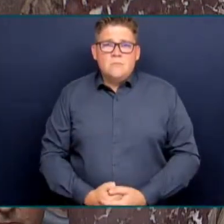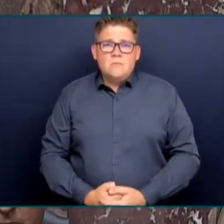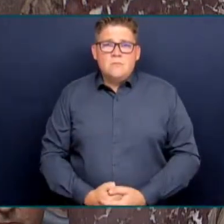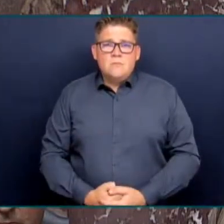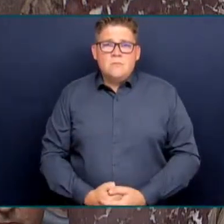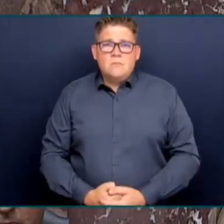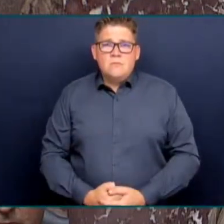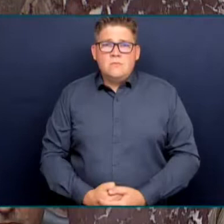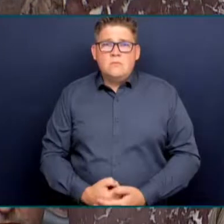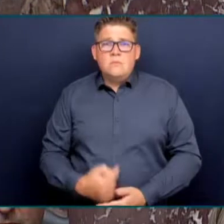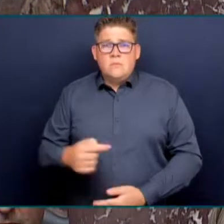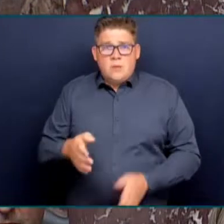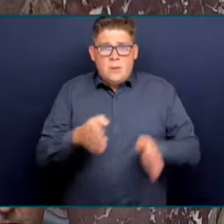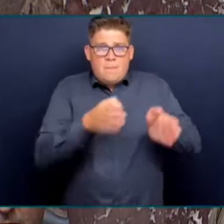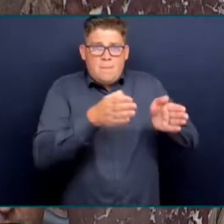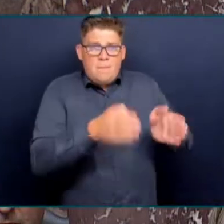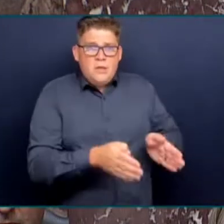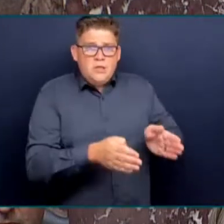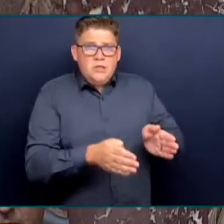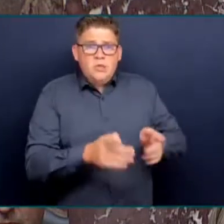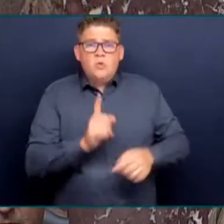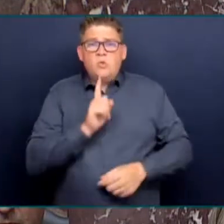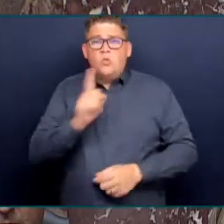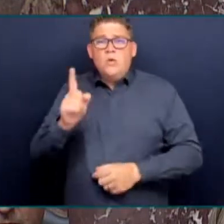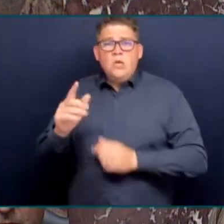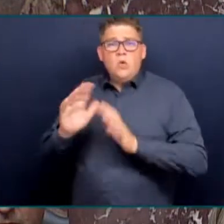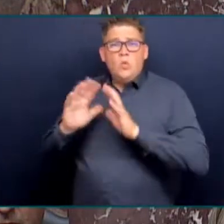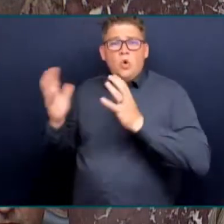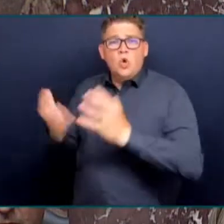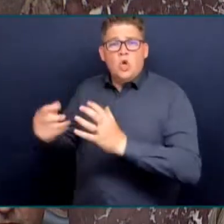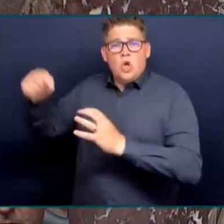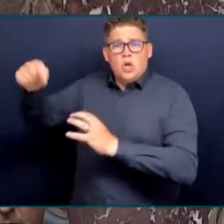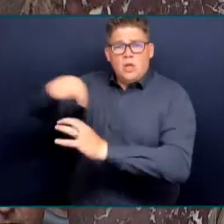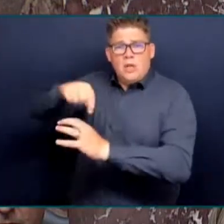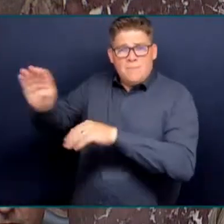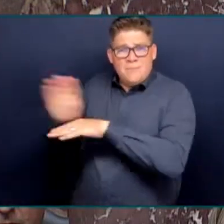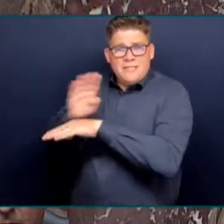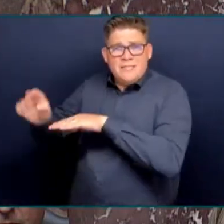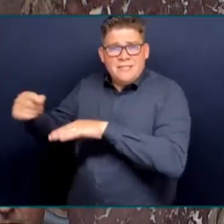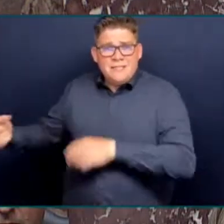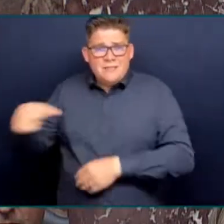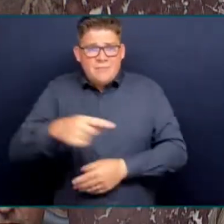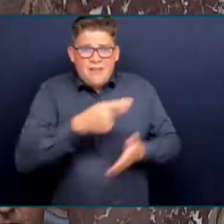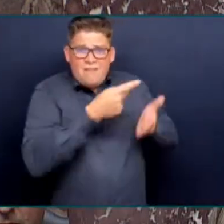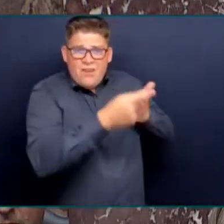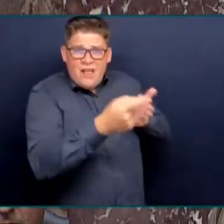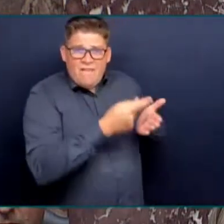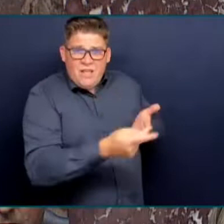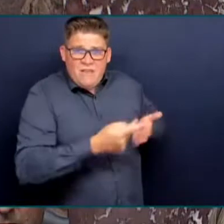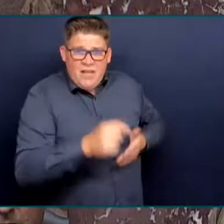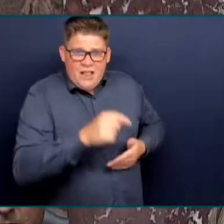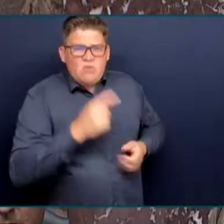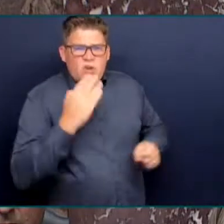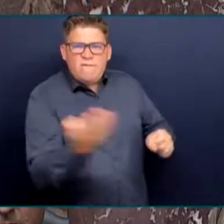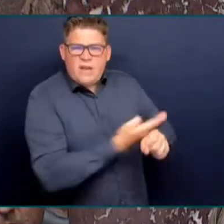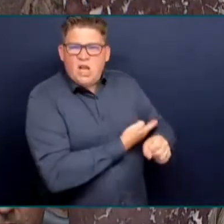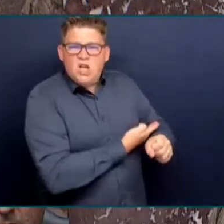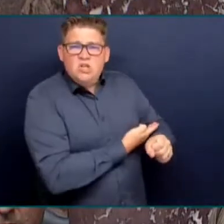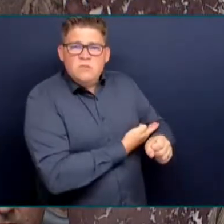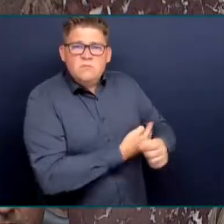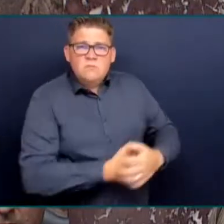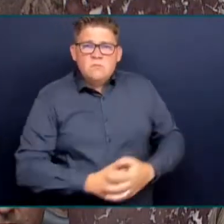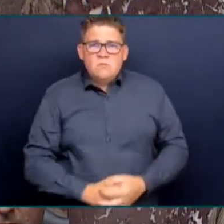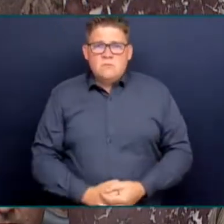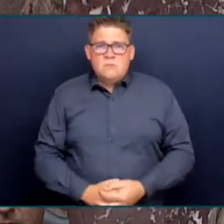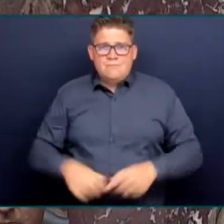ago. But there's been zero accountability in this NDP government, Mr. Speaker, and it's time for that to